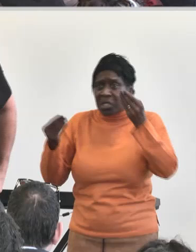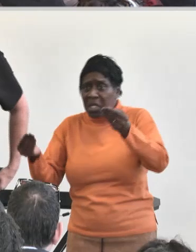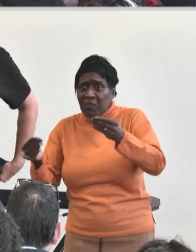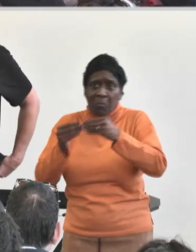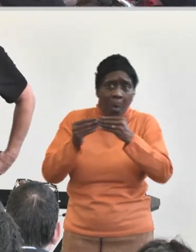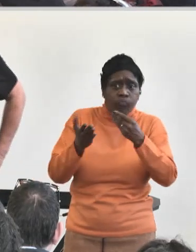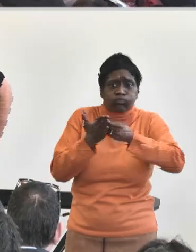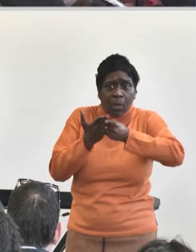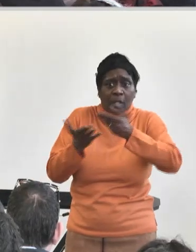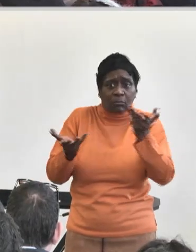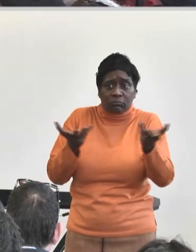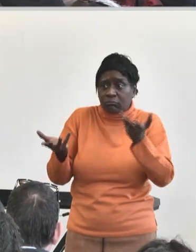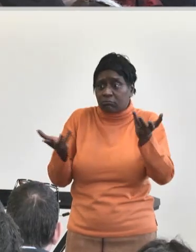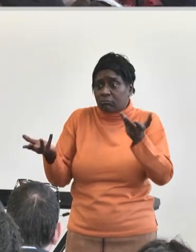extra